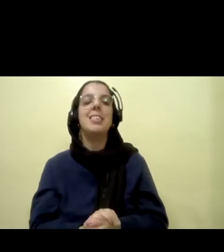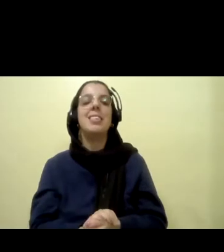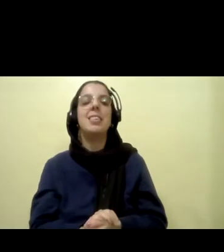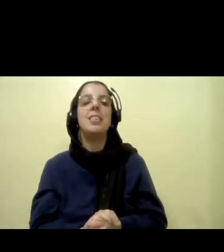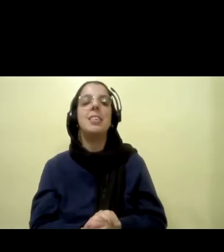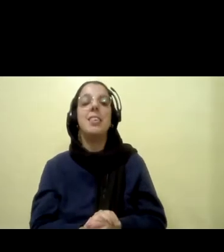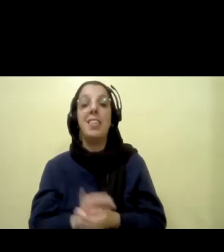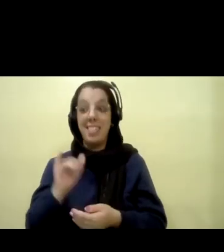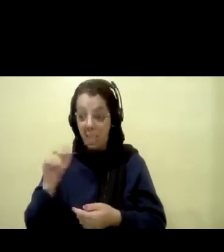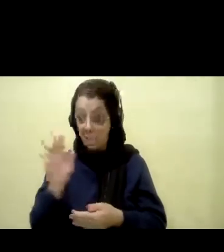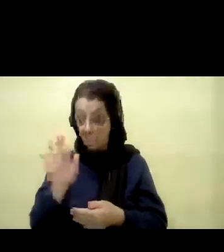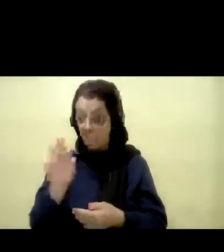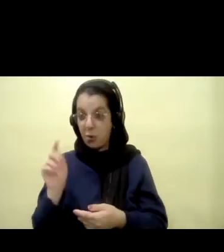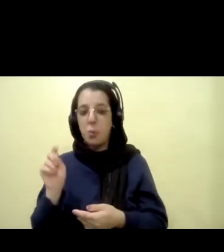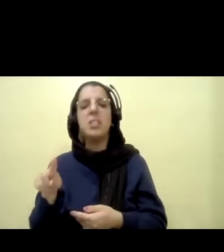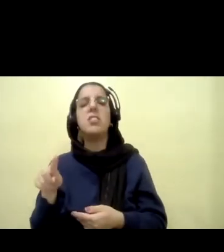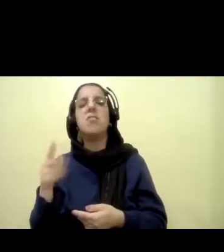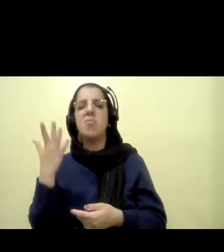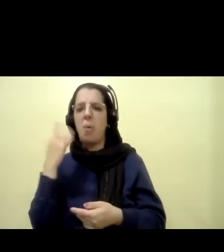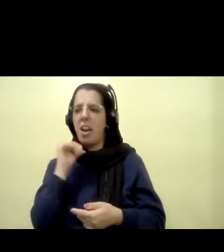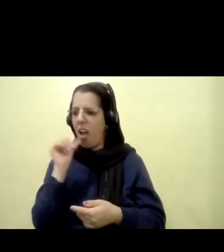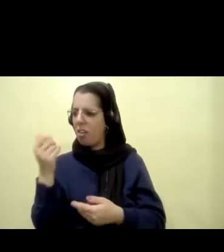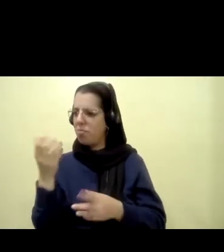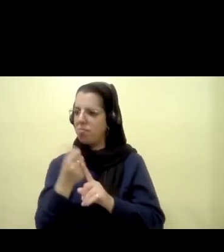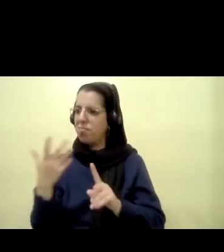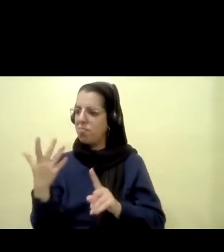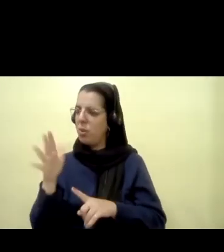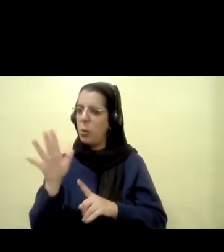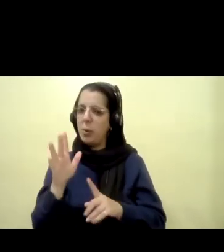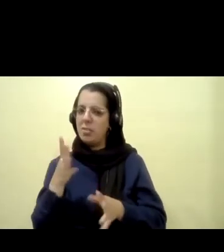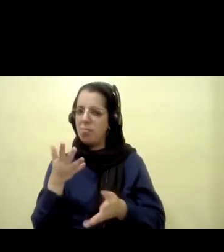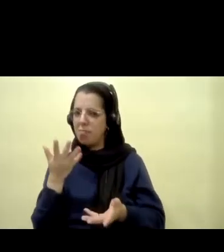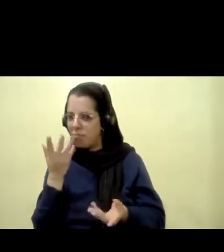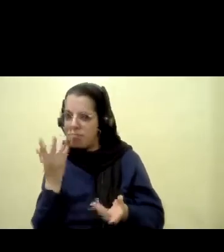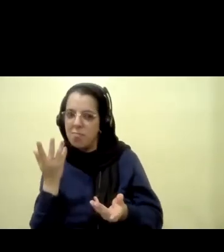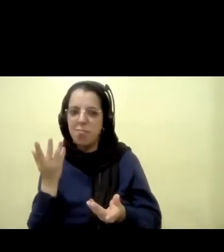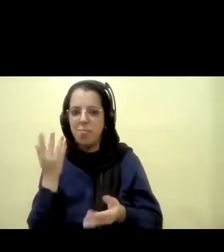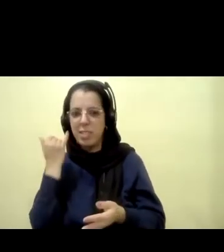That was your question. Yeah, why don't you tell me what you're thinking?